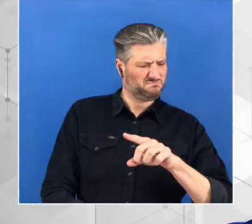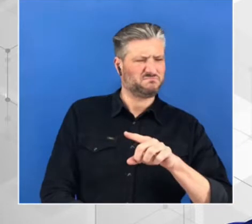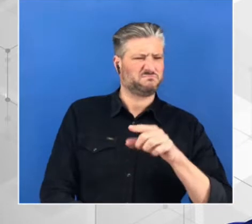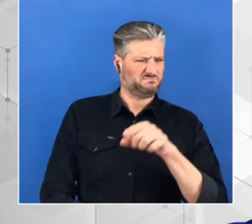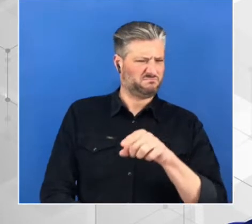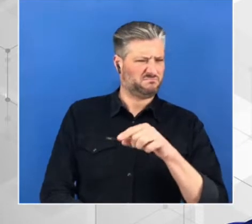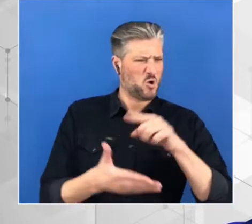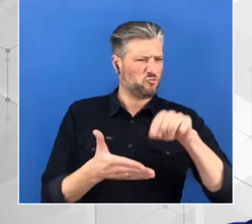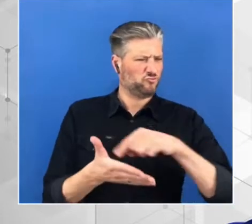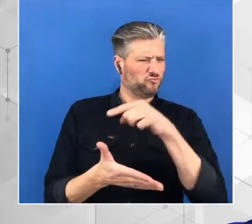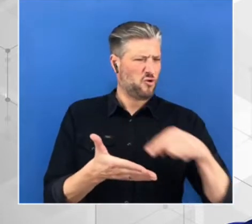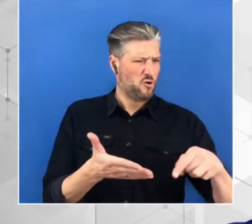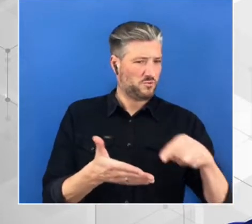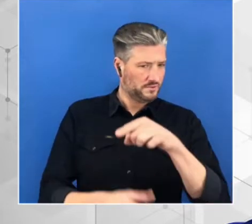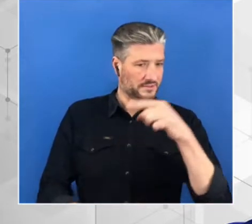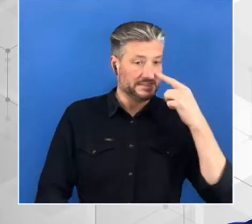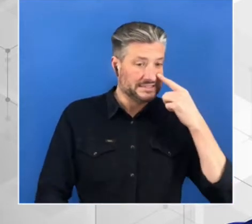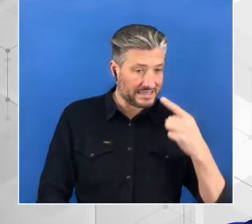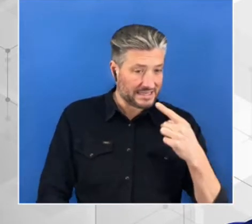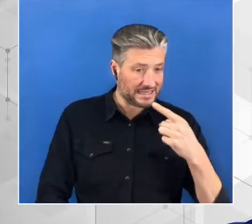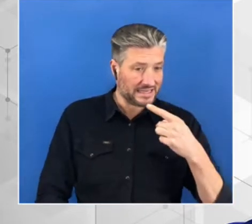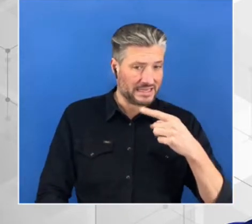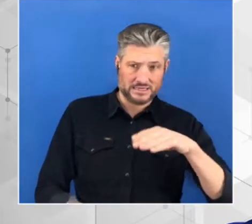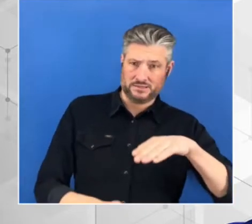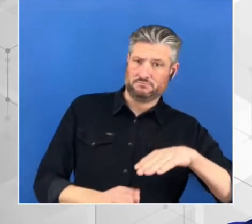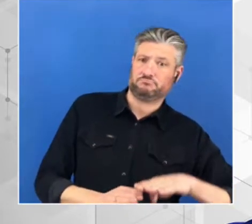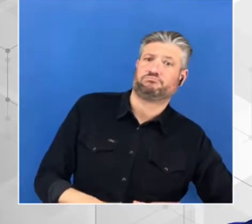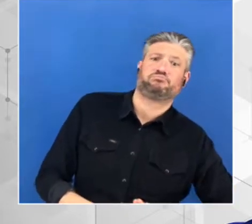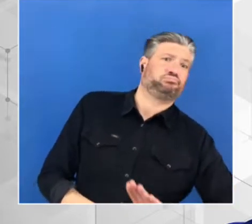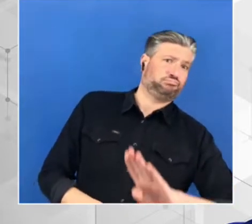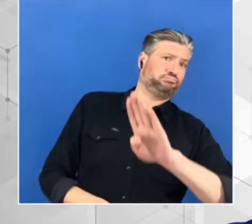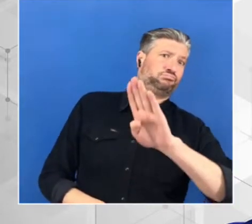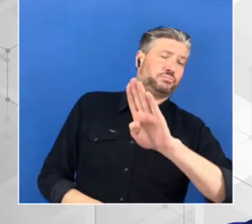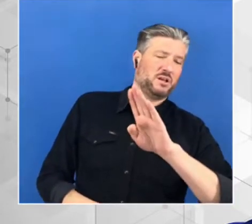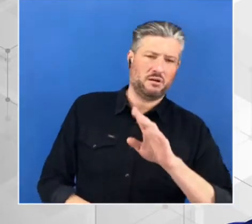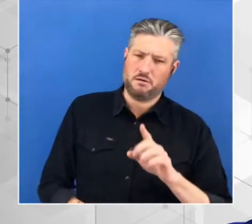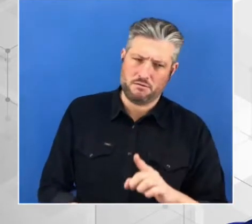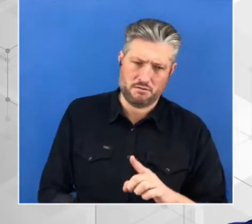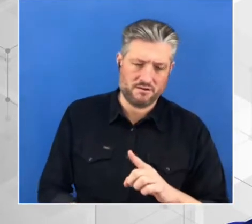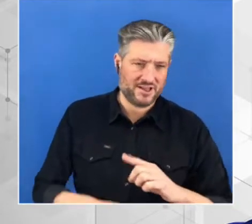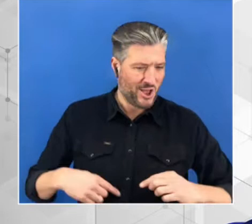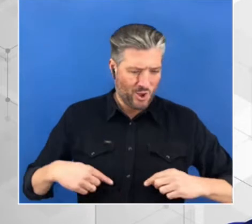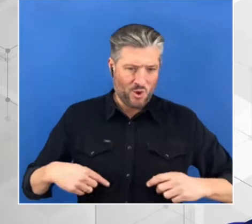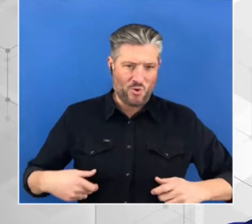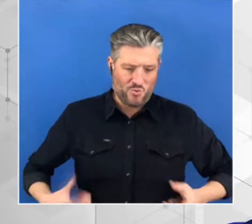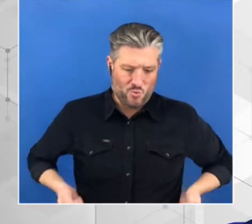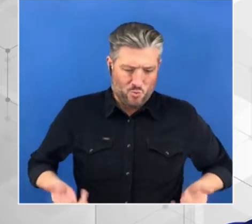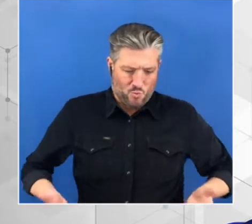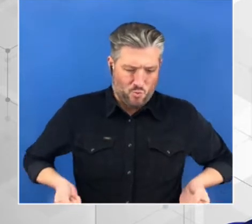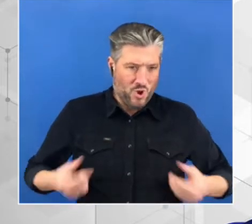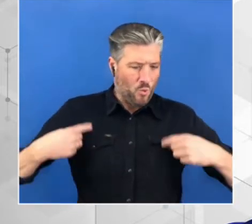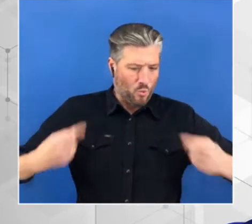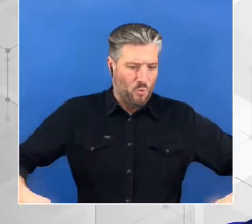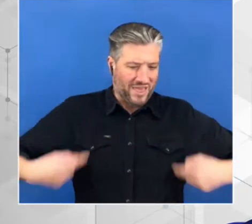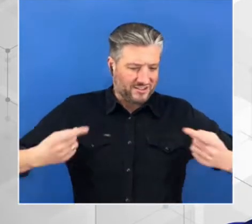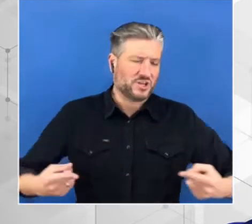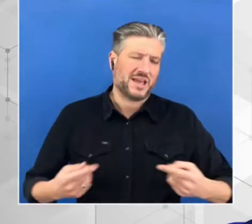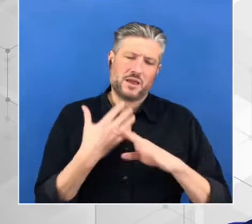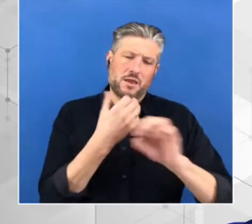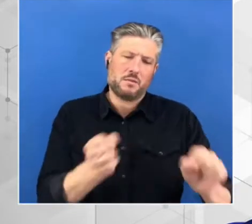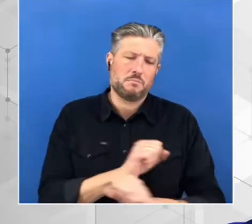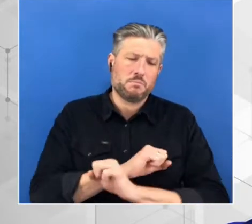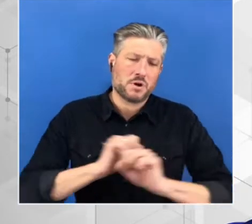totally unusable for a wheelchair. In the third one, we see stairs at the end of the ramp, and in the fourth one, a totally